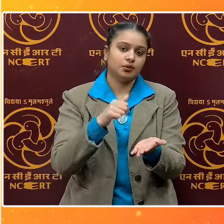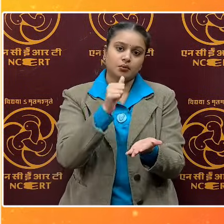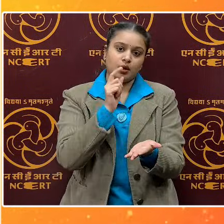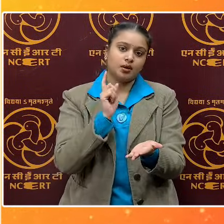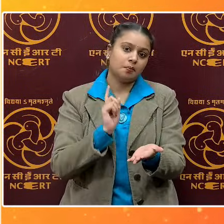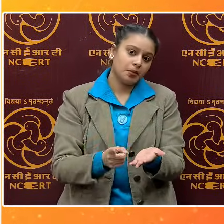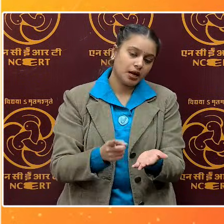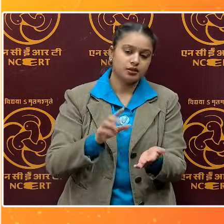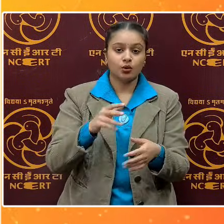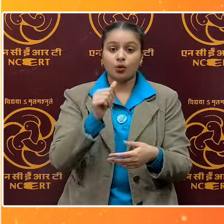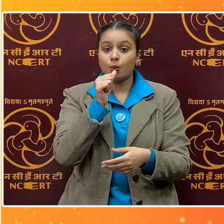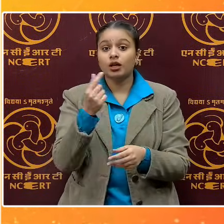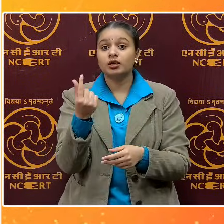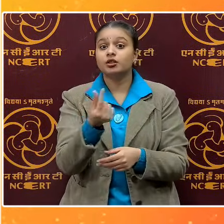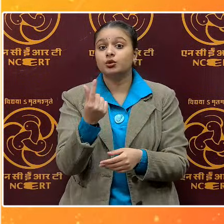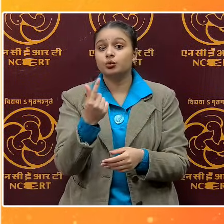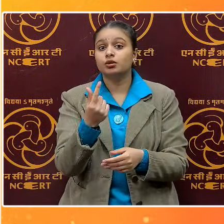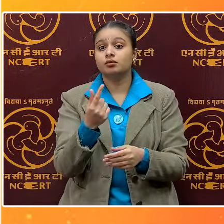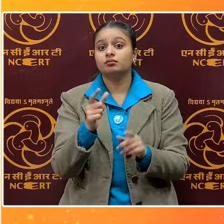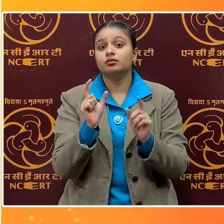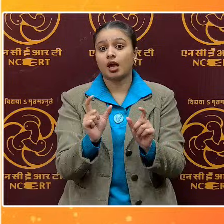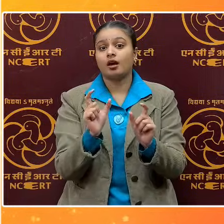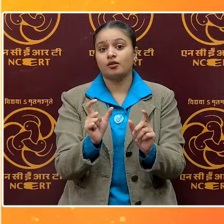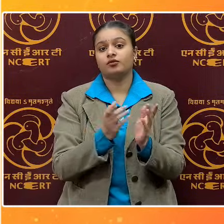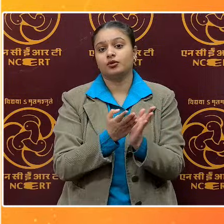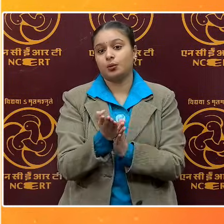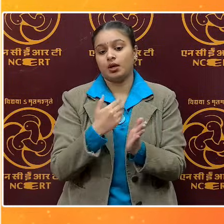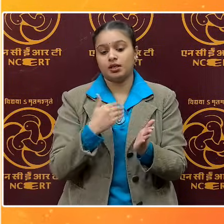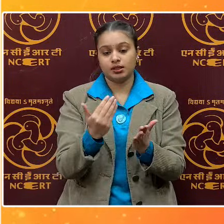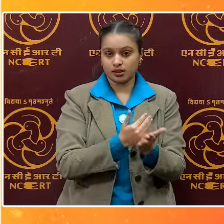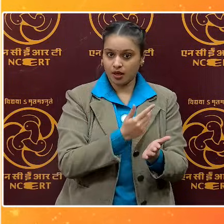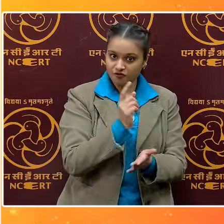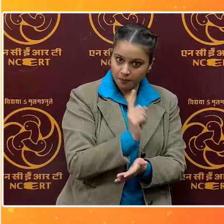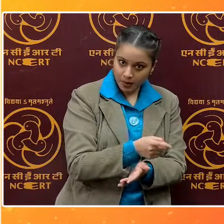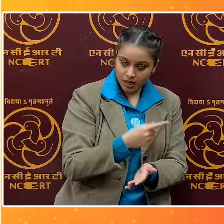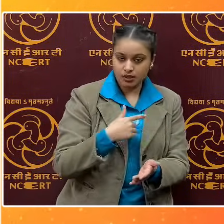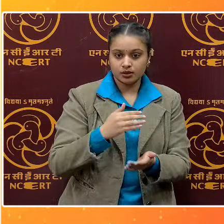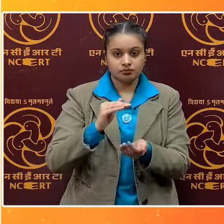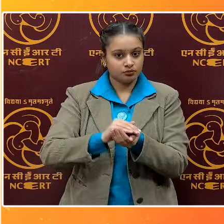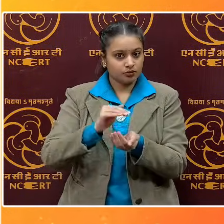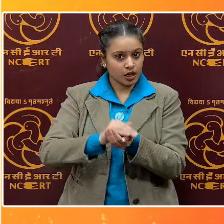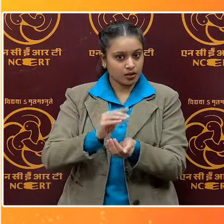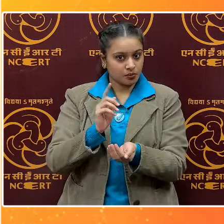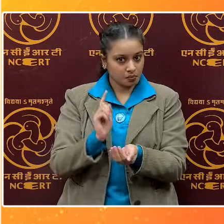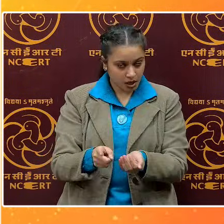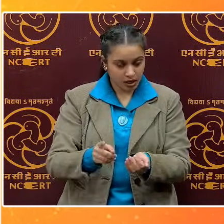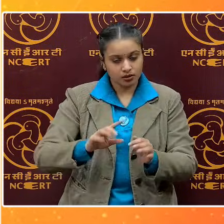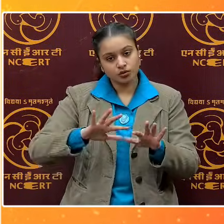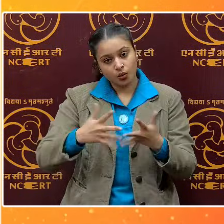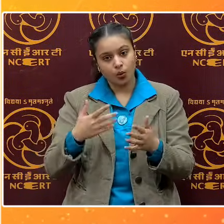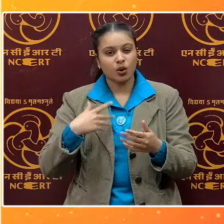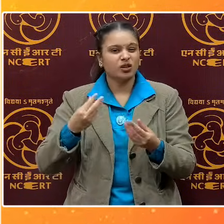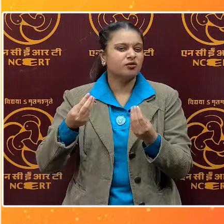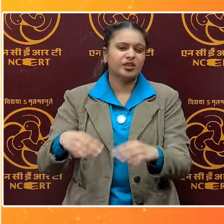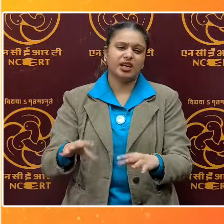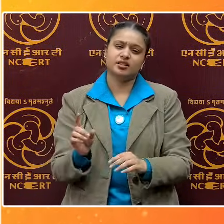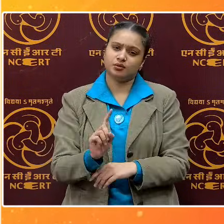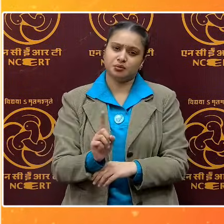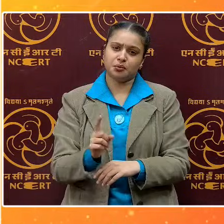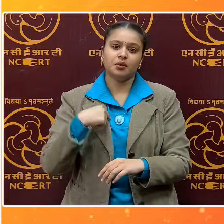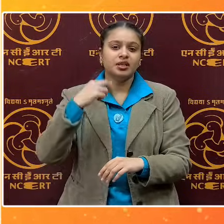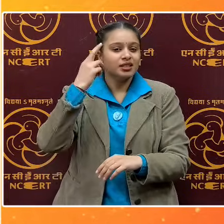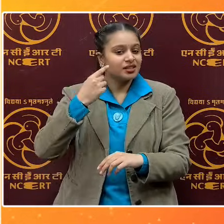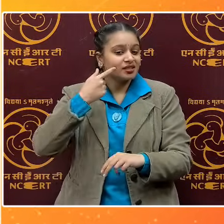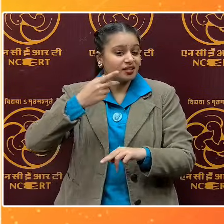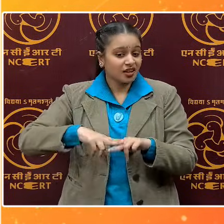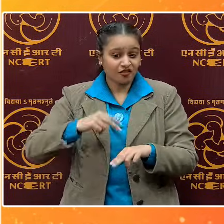it very wisely. Absolutely. Means we must save it, we must conserve it and not waste it. Not wasted, because when it's